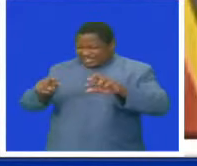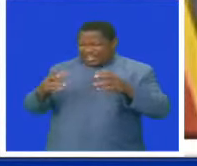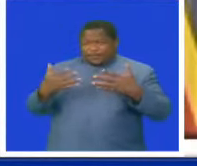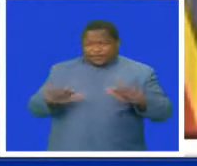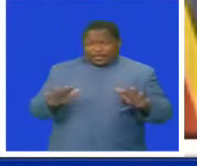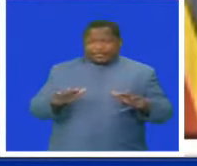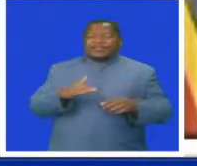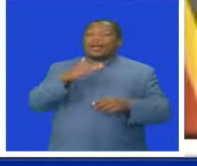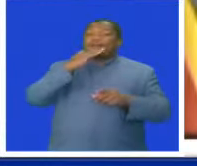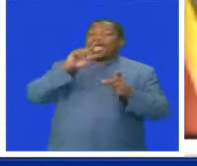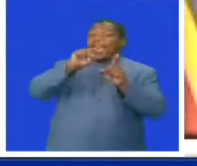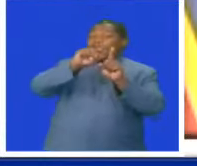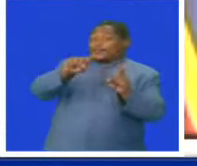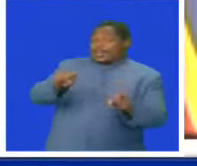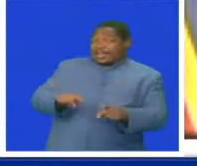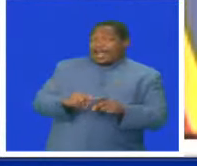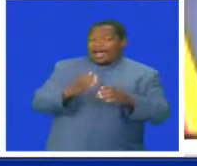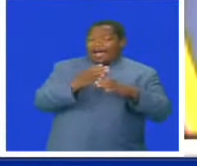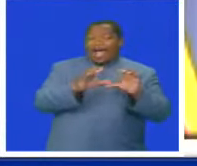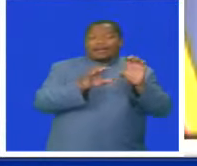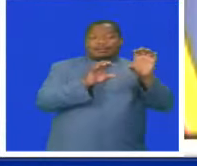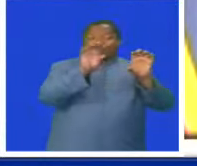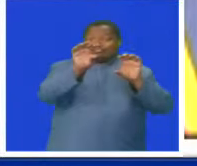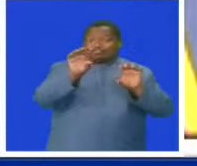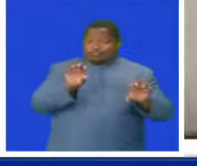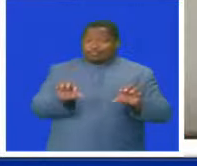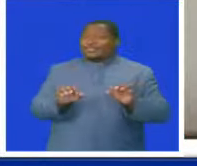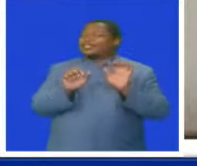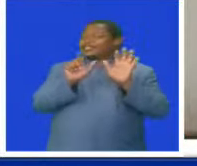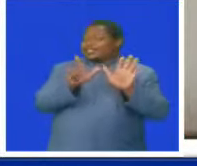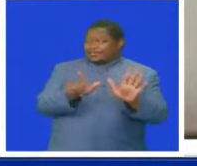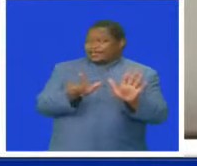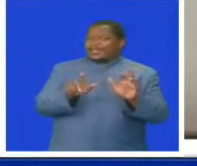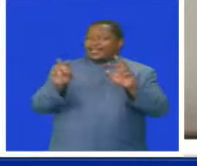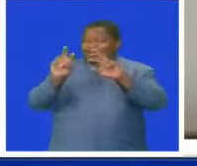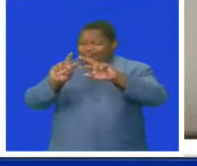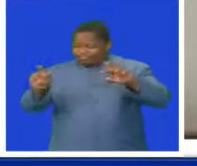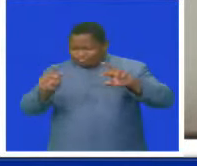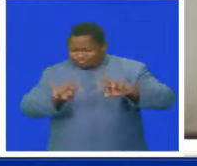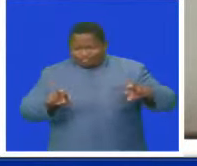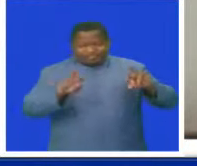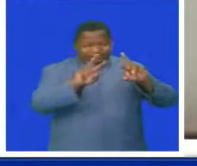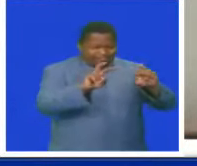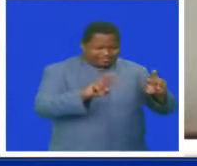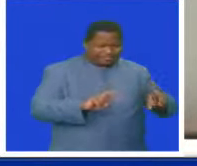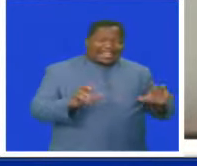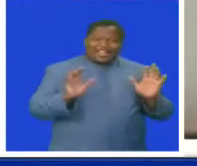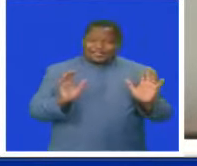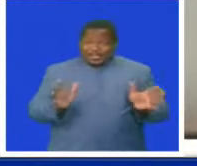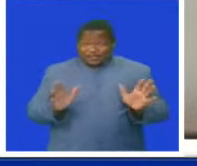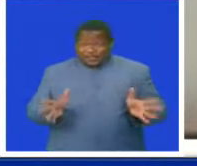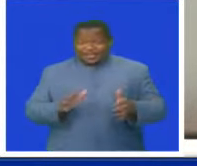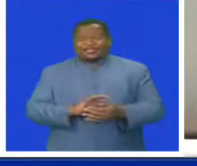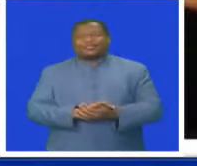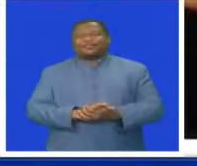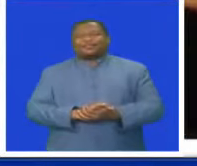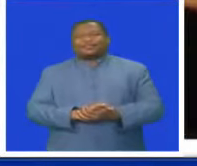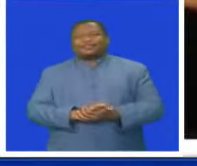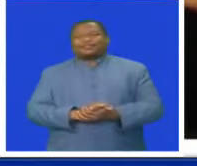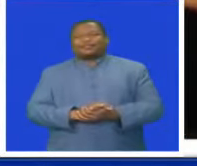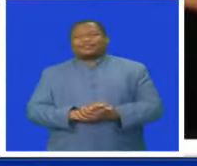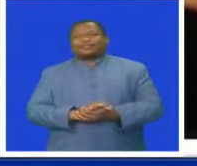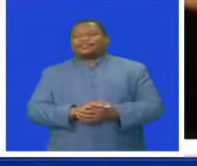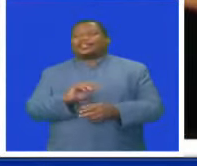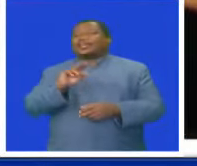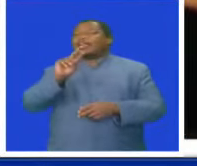across Africa lawa bewenda lolucwaningo lolo. Umcondisi wenhlangano lebikwe ukuvikela ligciwane le-HIV and